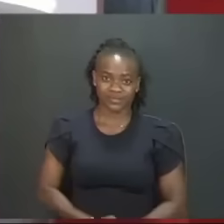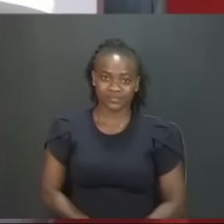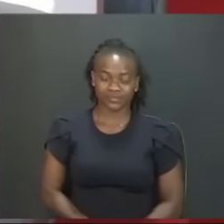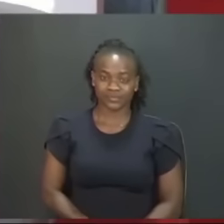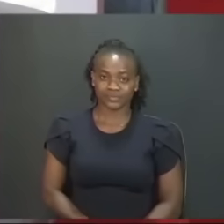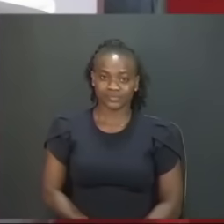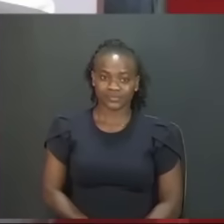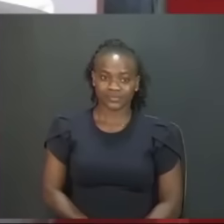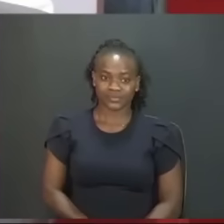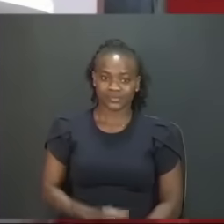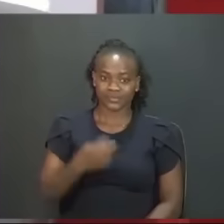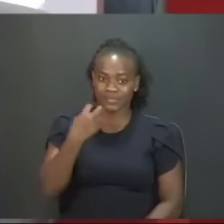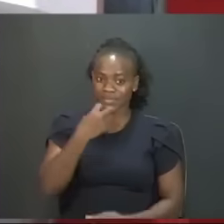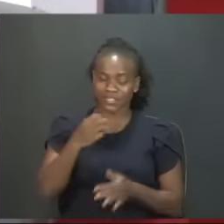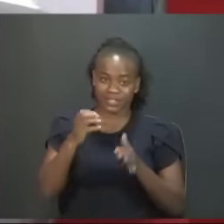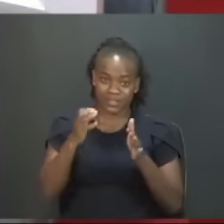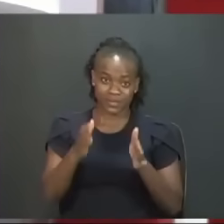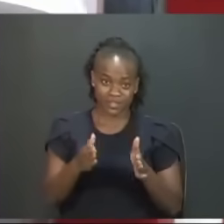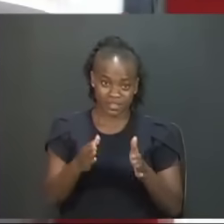Mr.